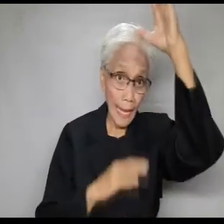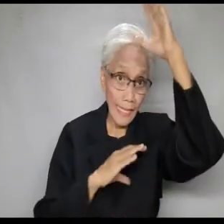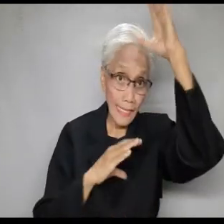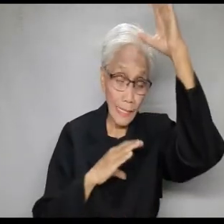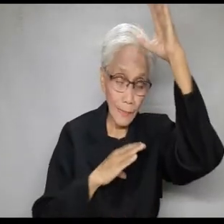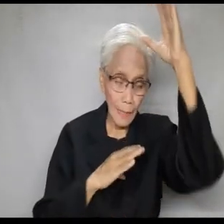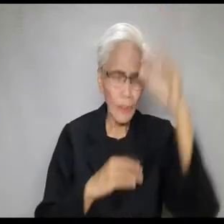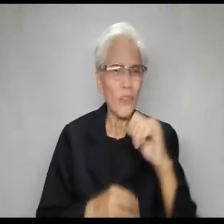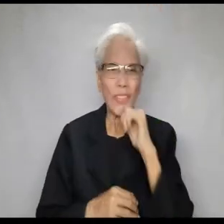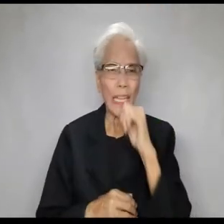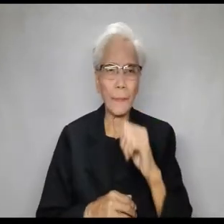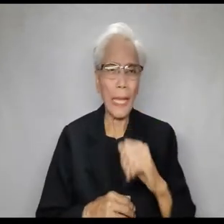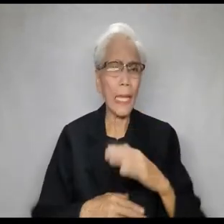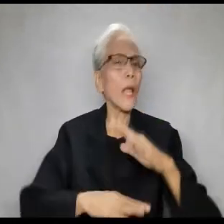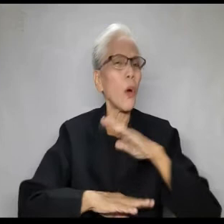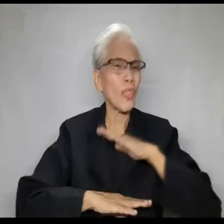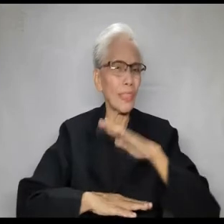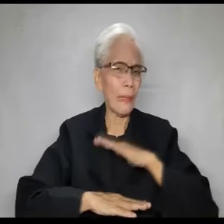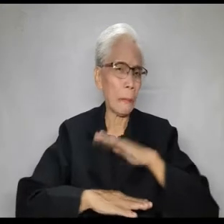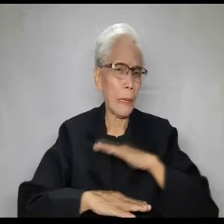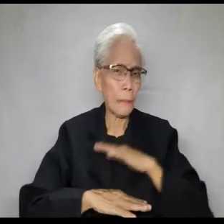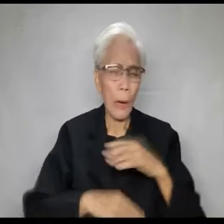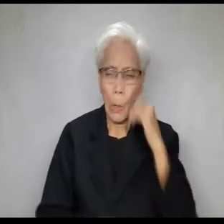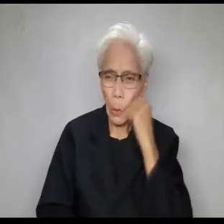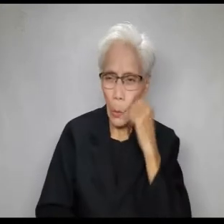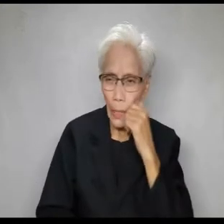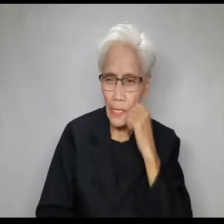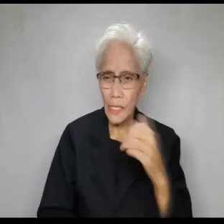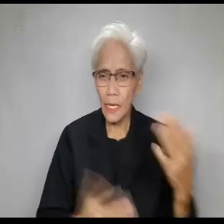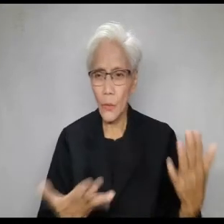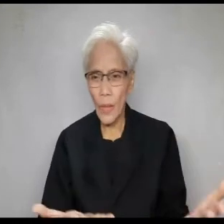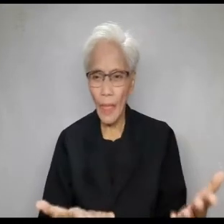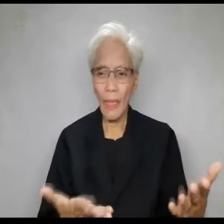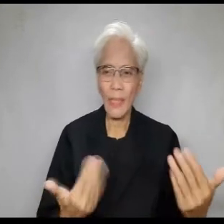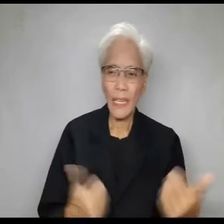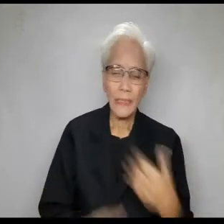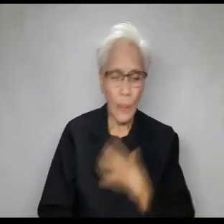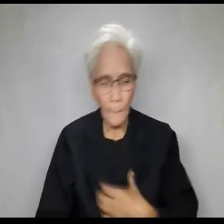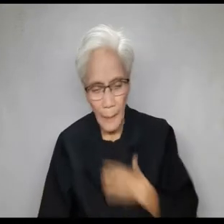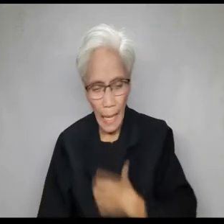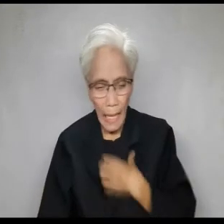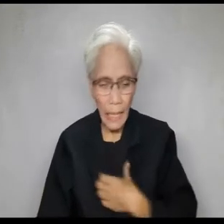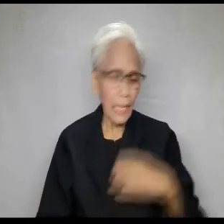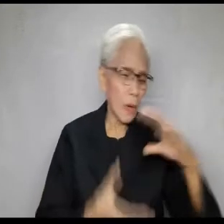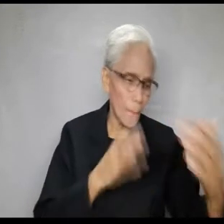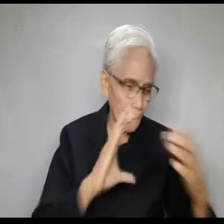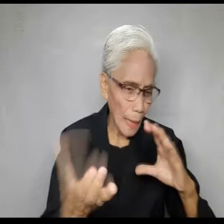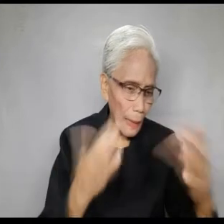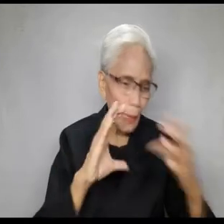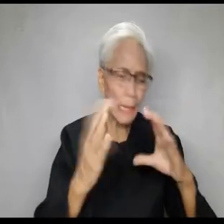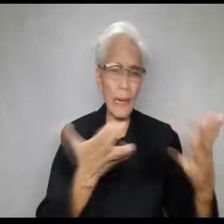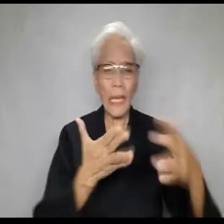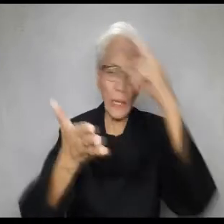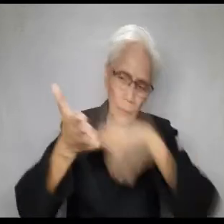emotional cancer of discontentment. Lagi siyang self-engaged with comparing,